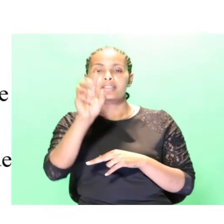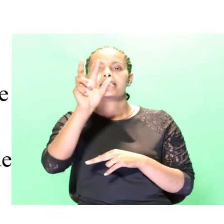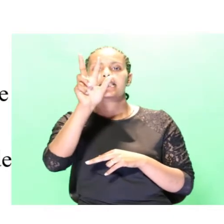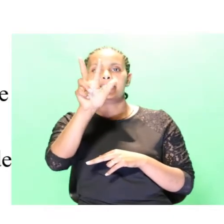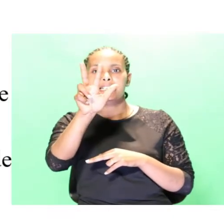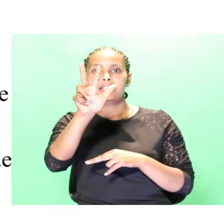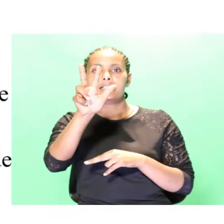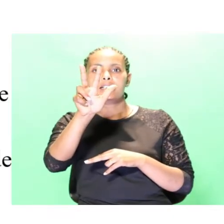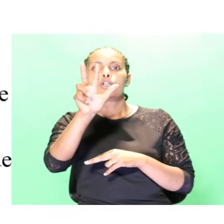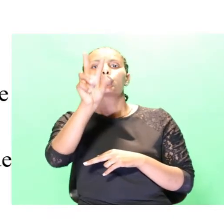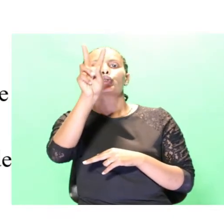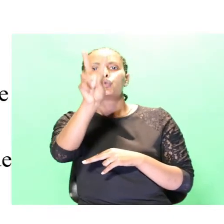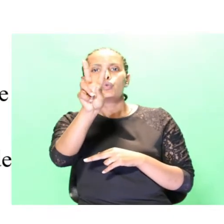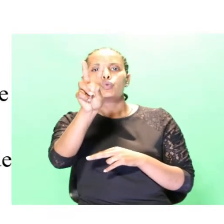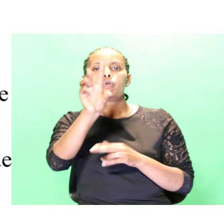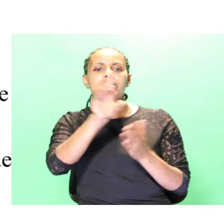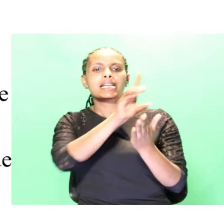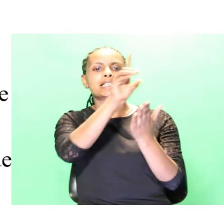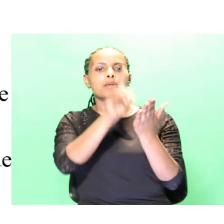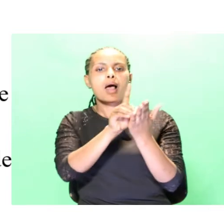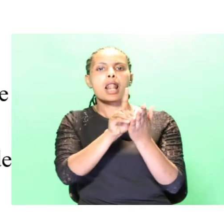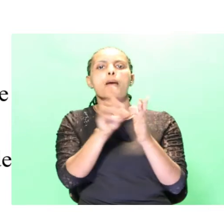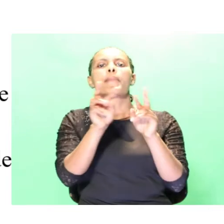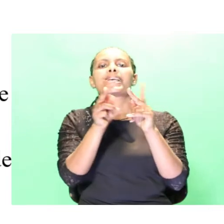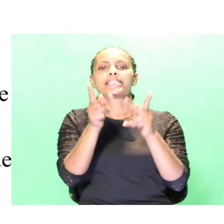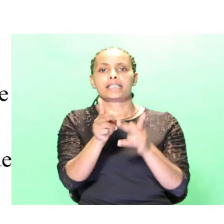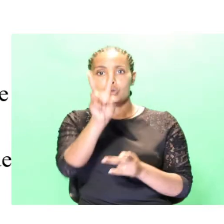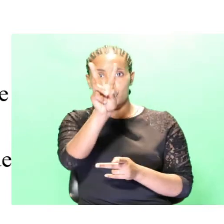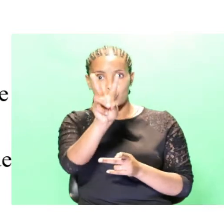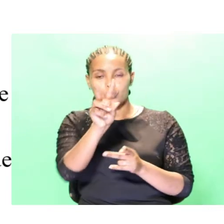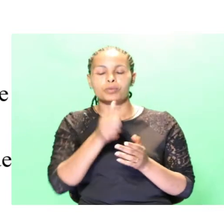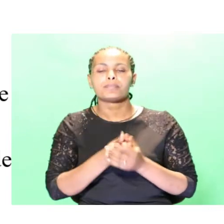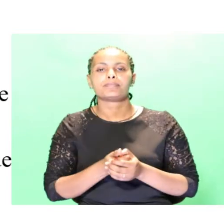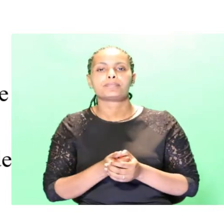8.23 to 2 decimal places.